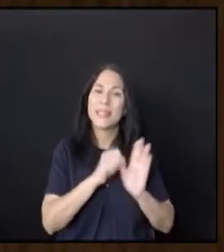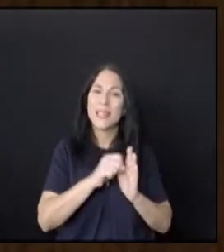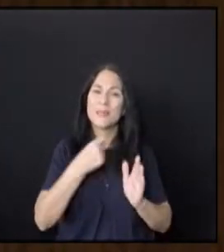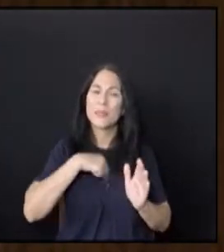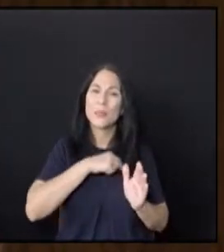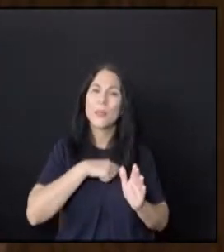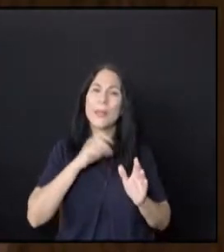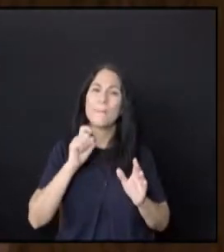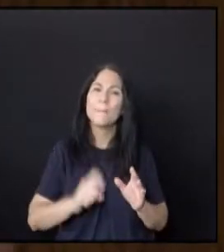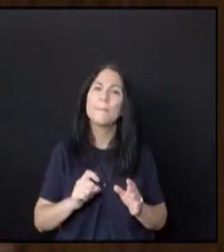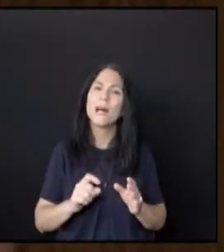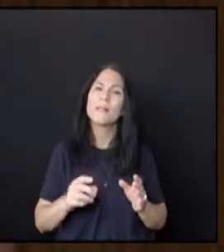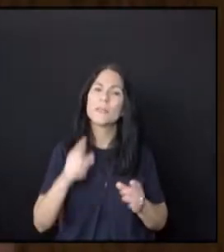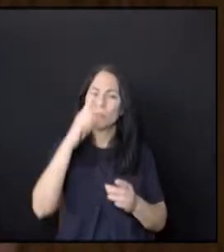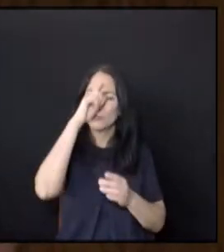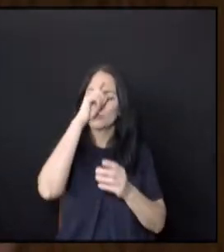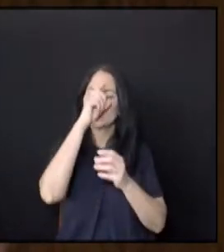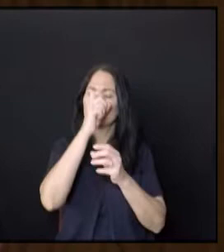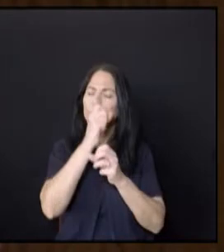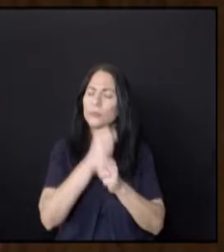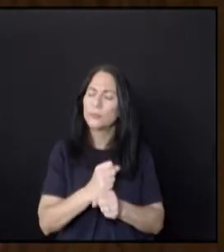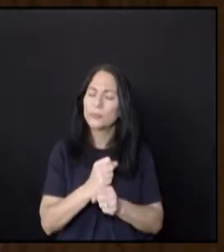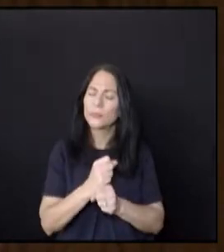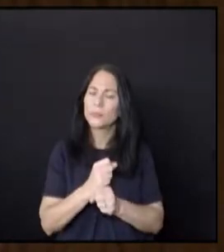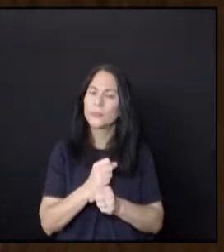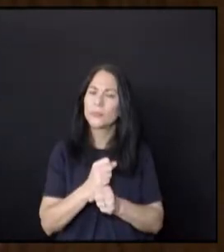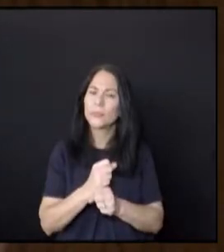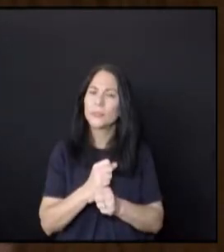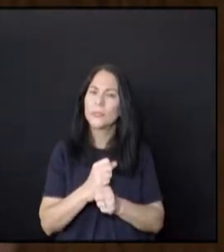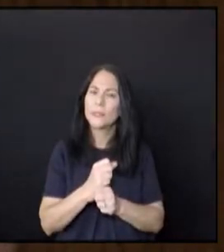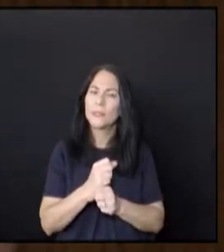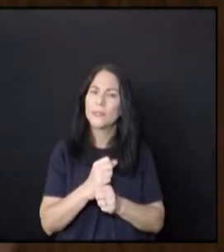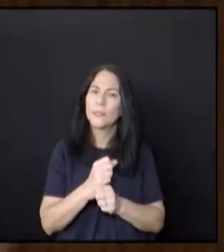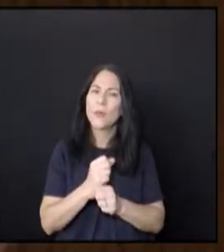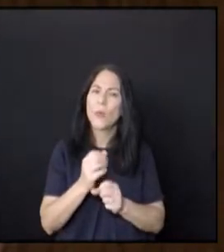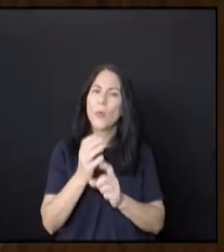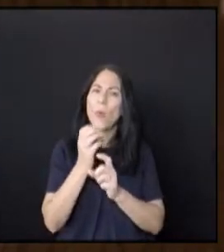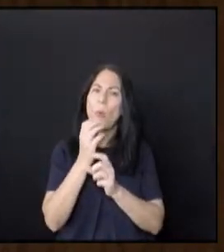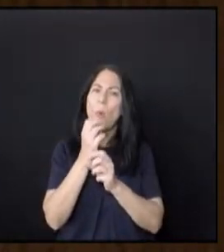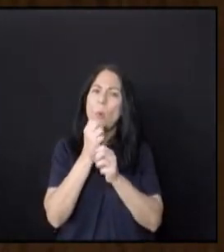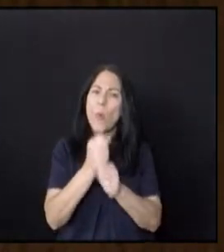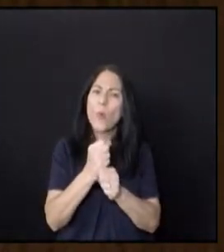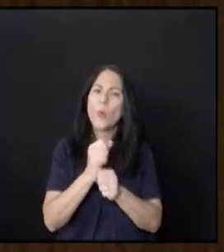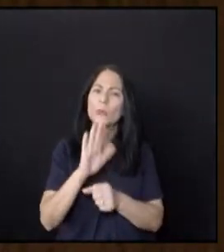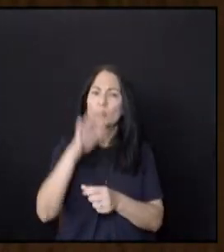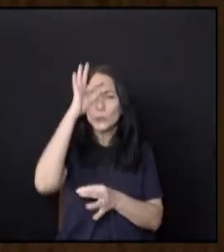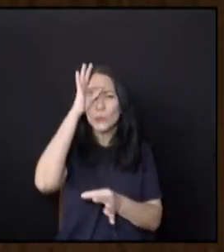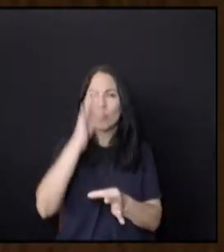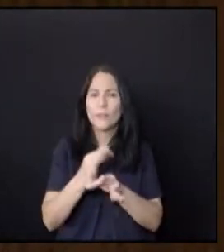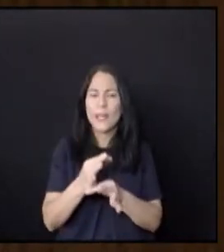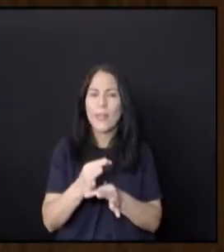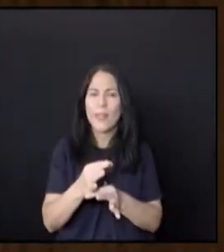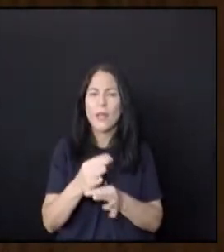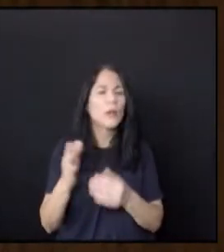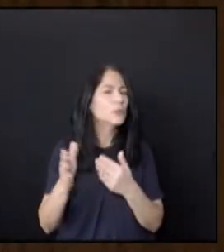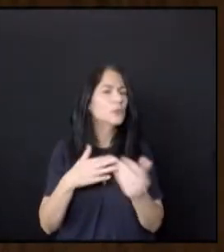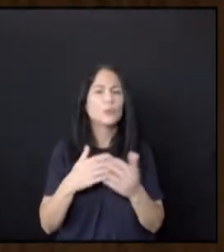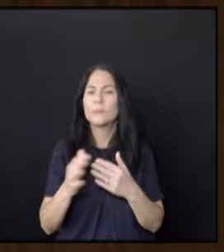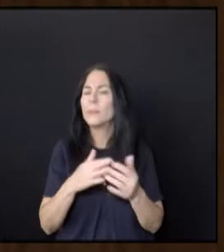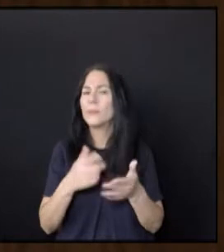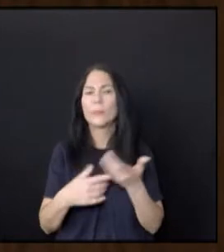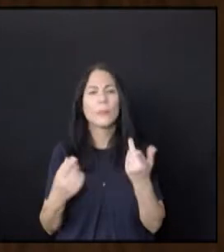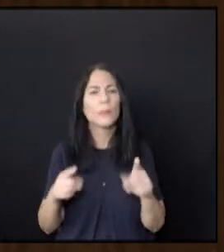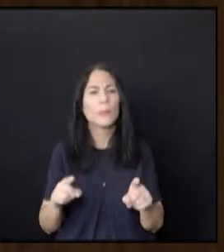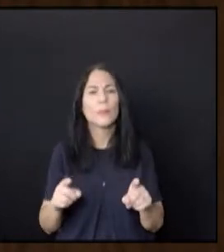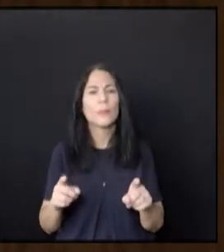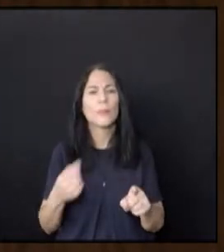faith. And I know that no matter what comes our way, no matter what comes our way,